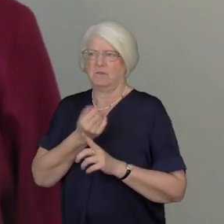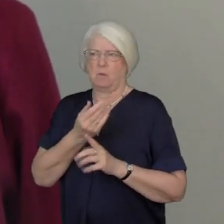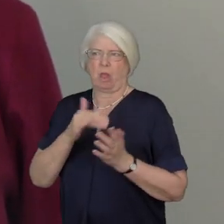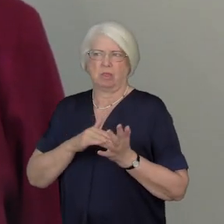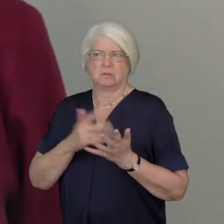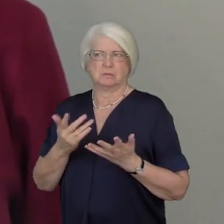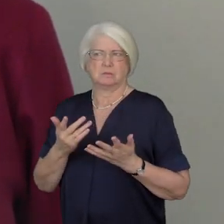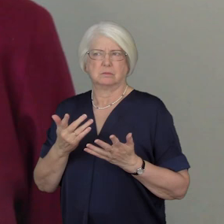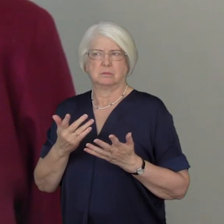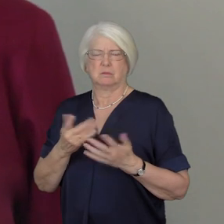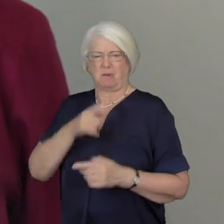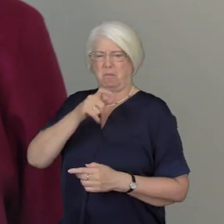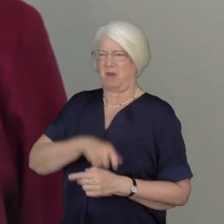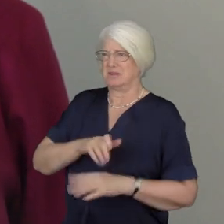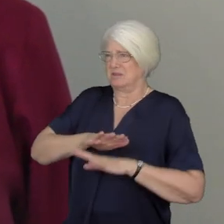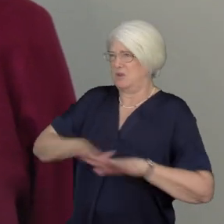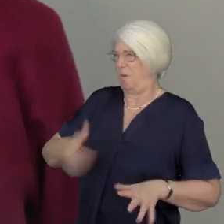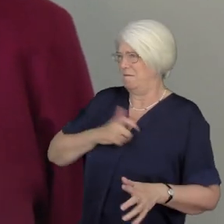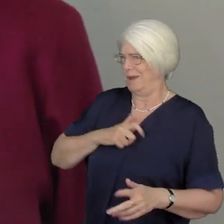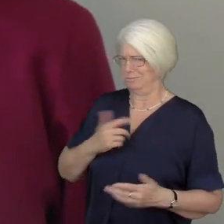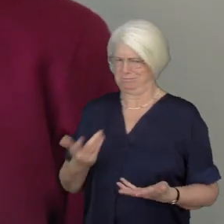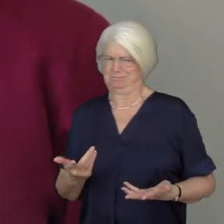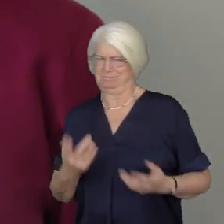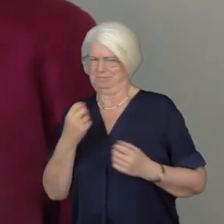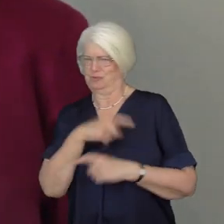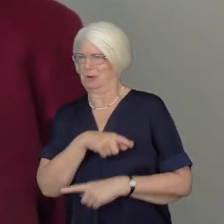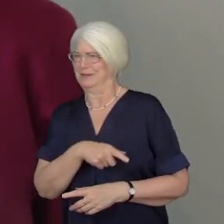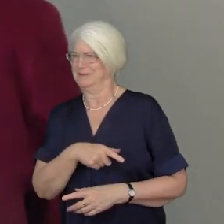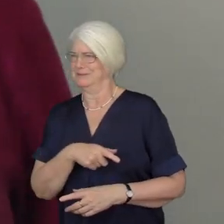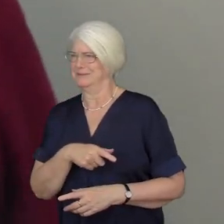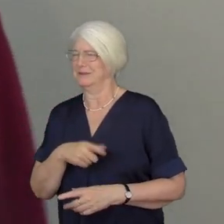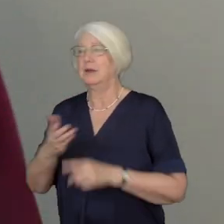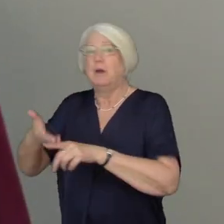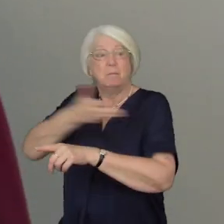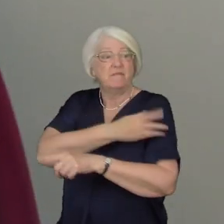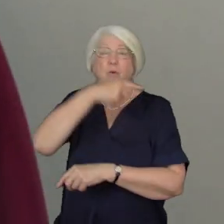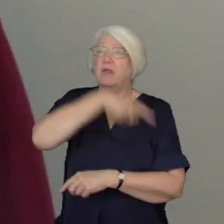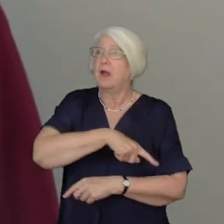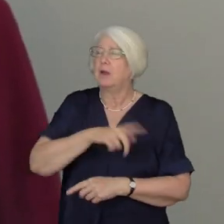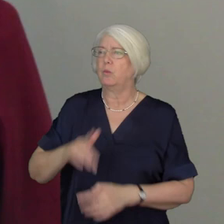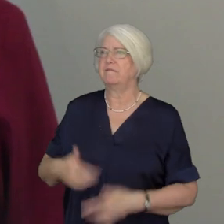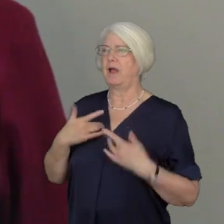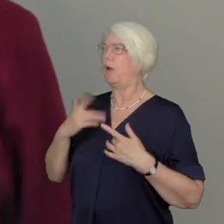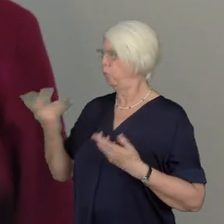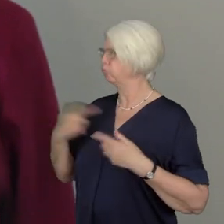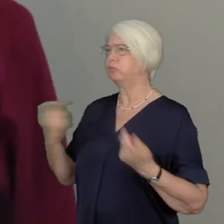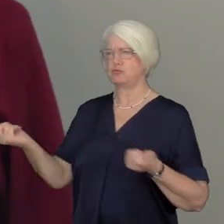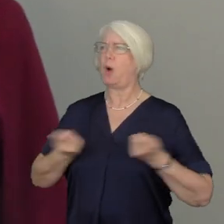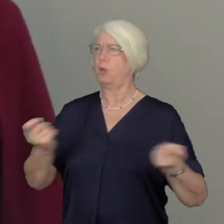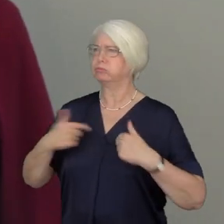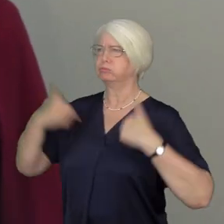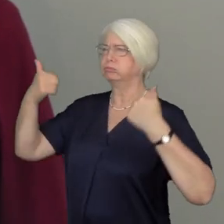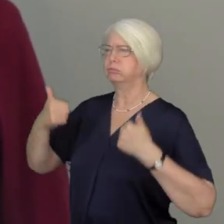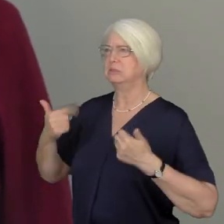as a society, begun to think that we were in control. What is happening around us tells us that we are